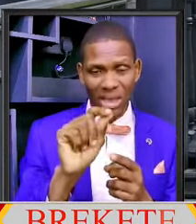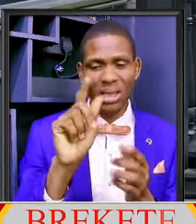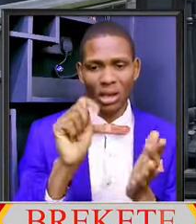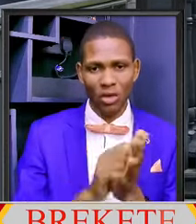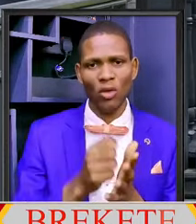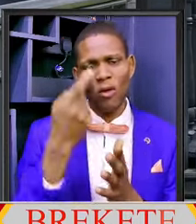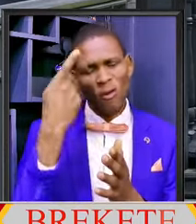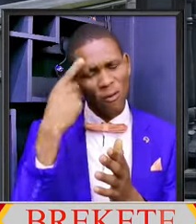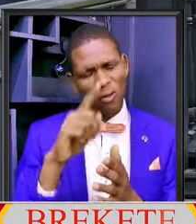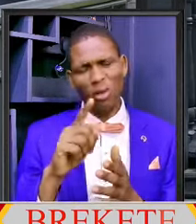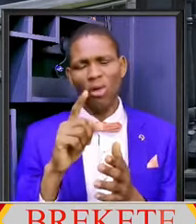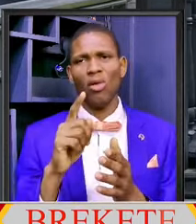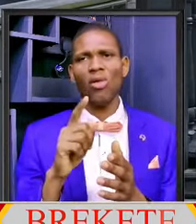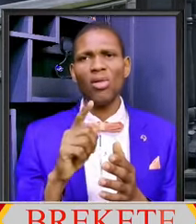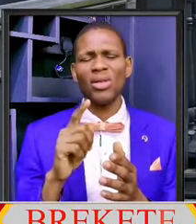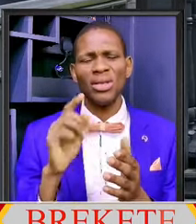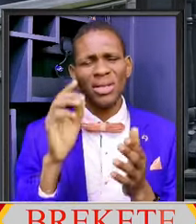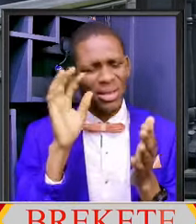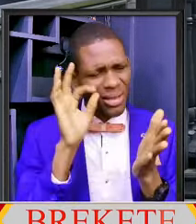For diminute feet,